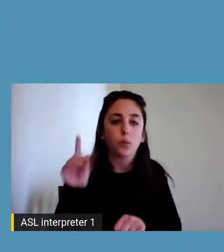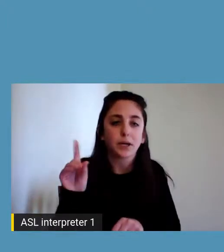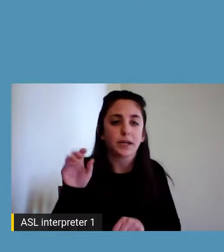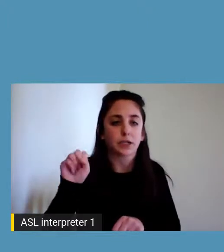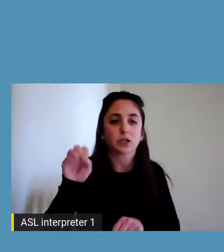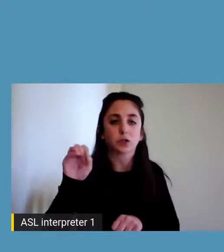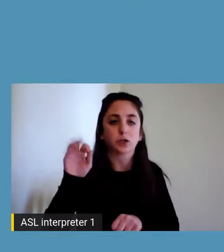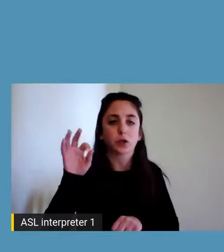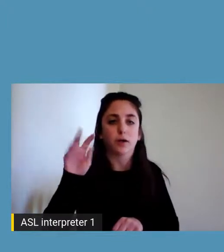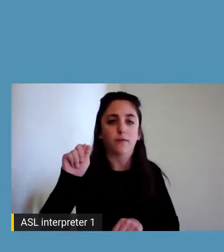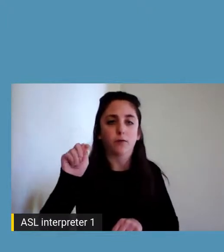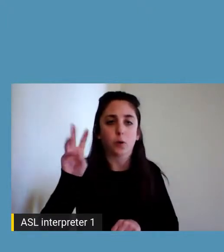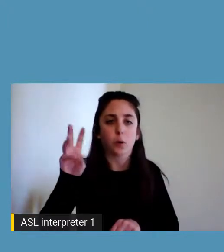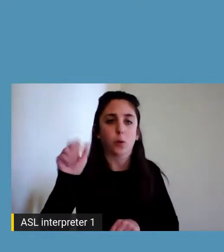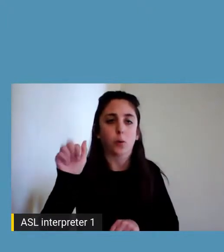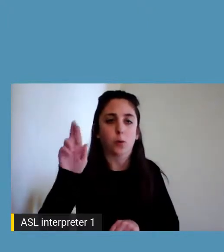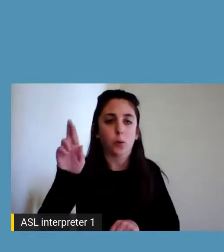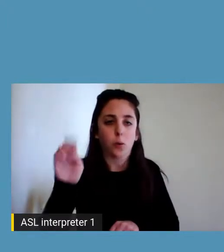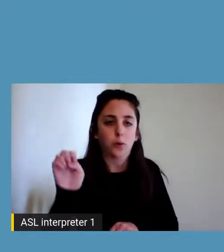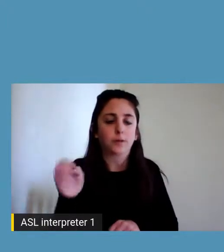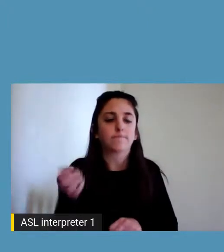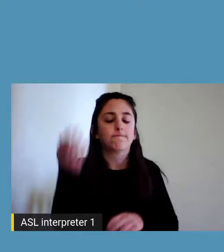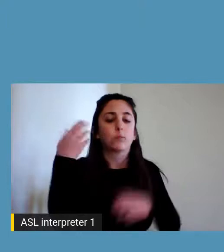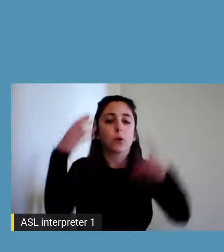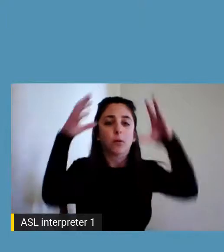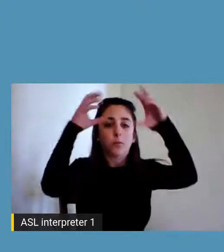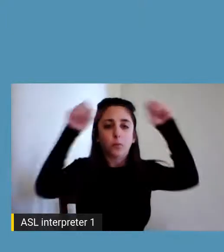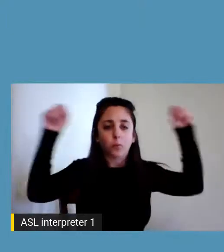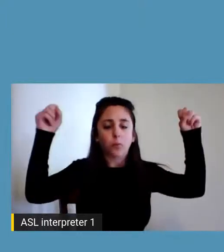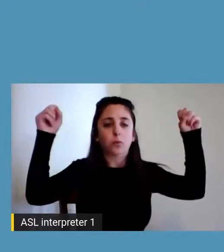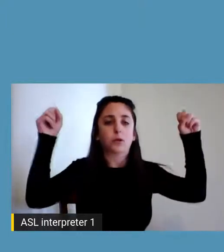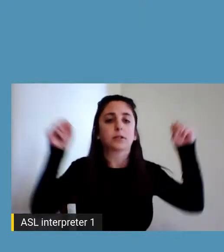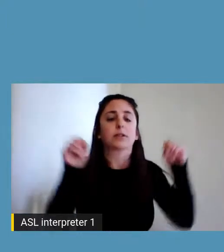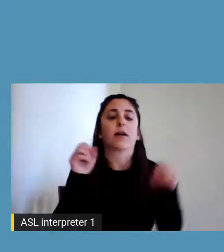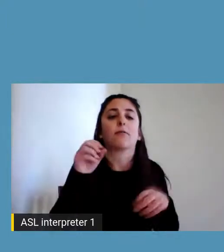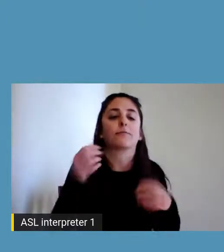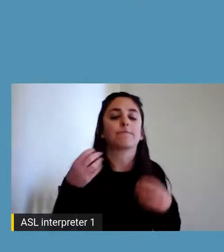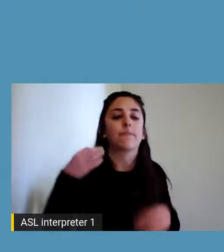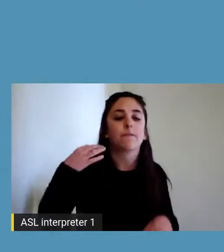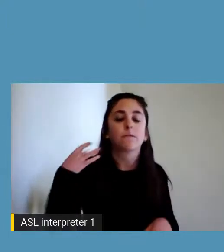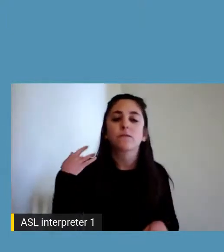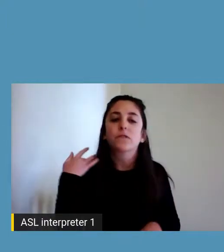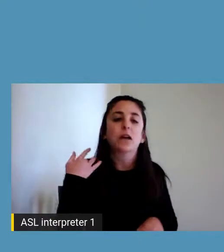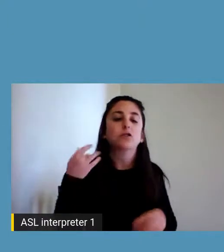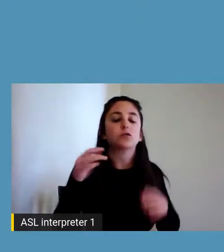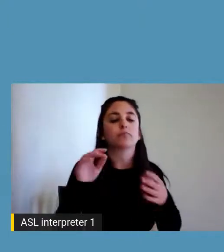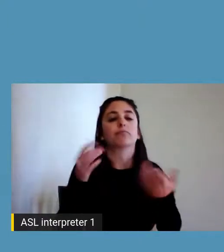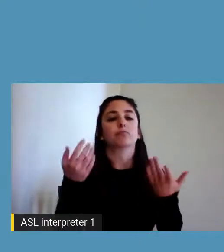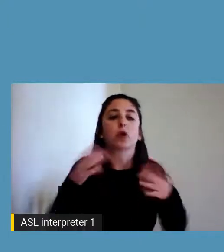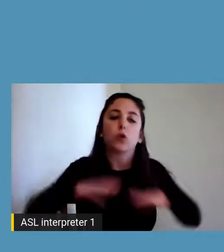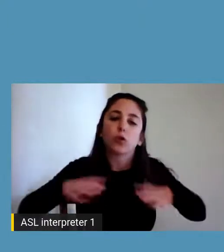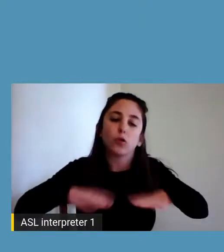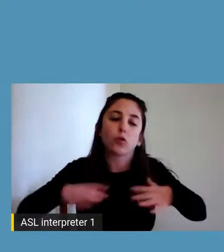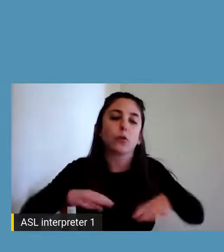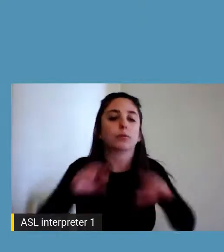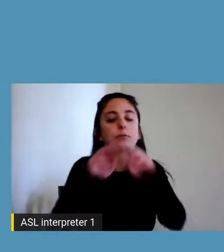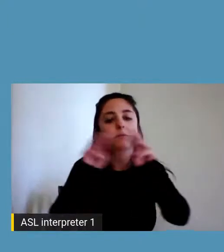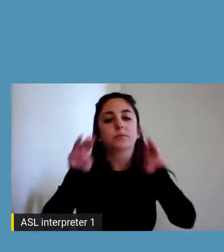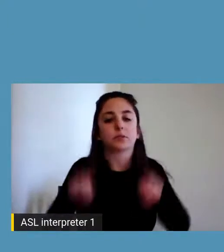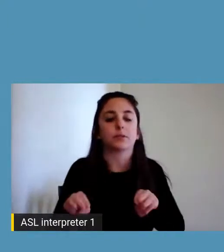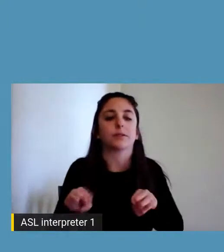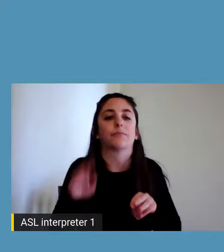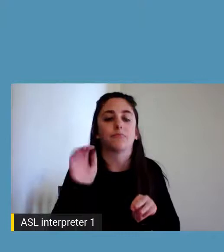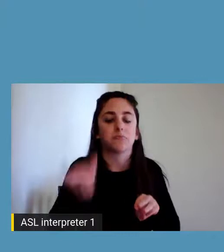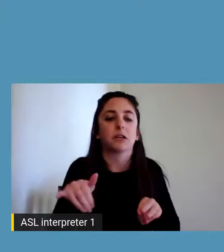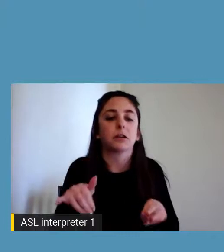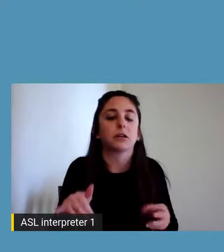past president of the local historical fashion museum and does historical fashion photography for catalogs and web pages. Rob has